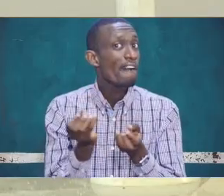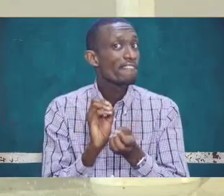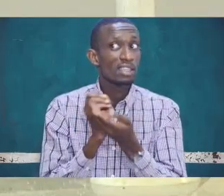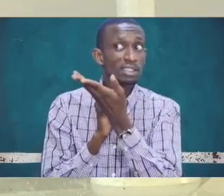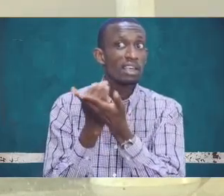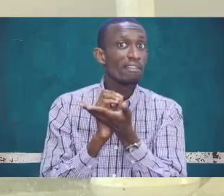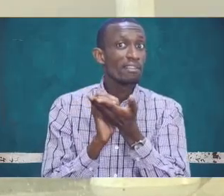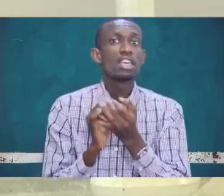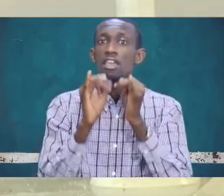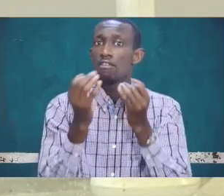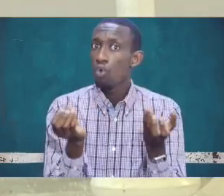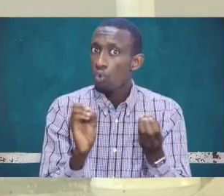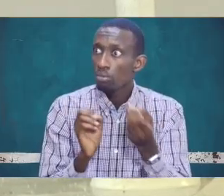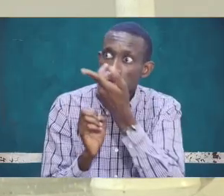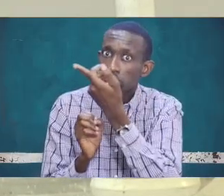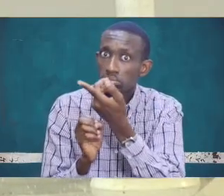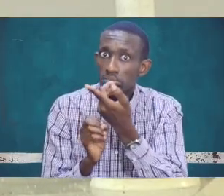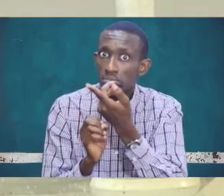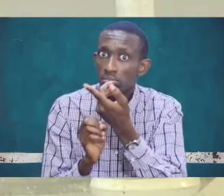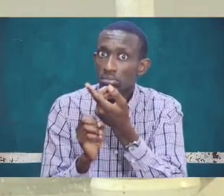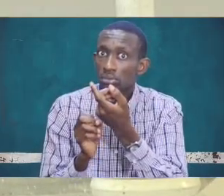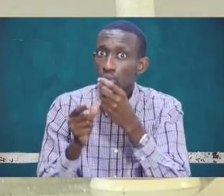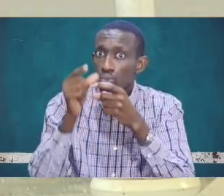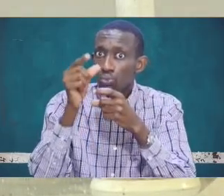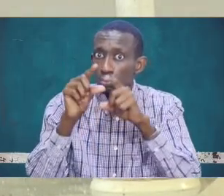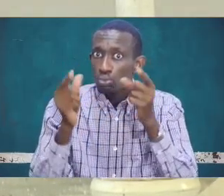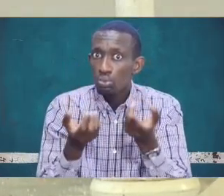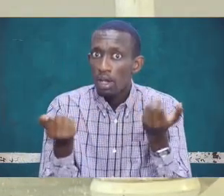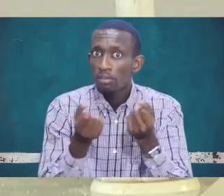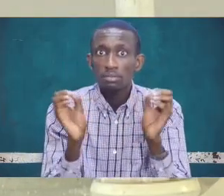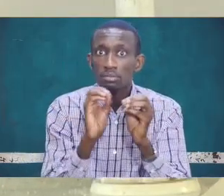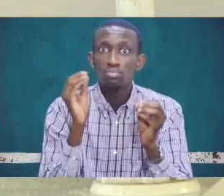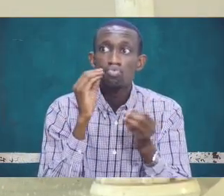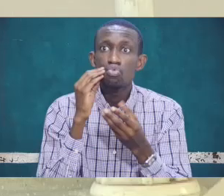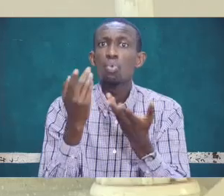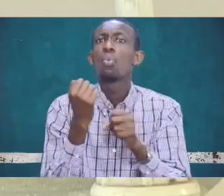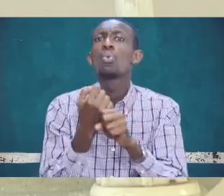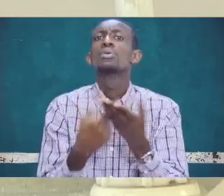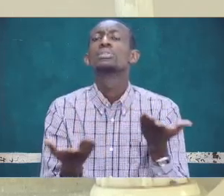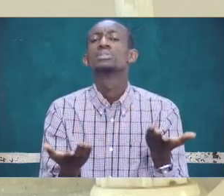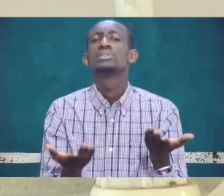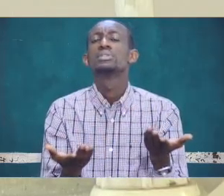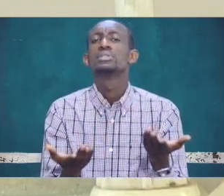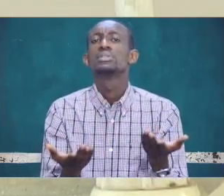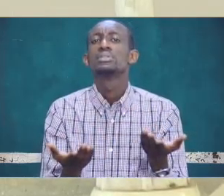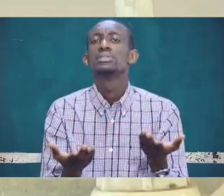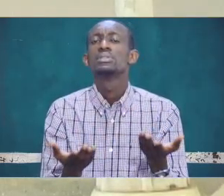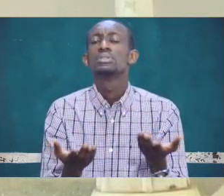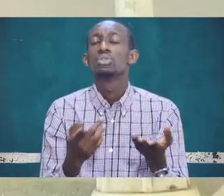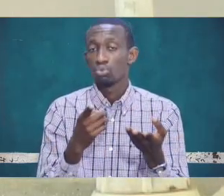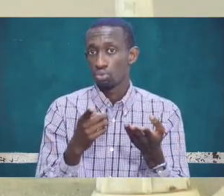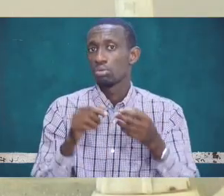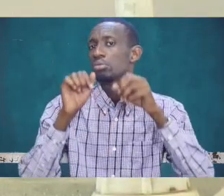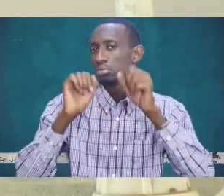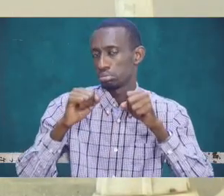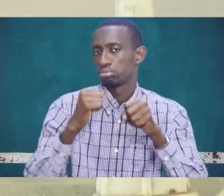you don't have this in the kitchen, what do you do? Of course, there is nothing that substitutes this, but you can make